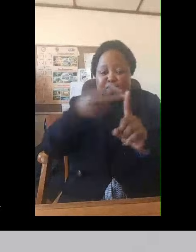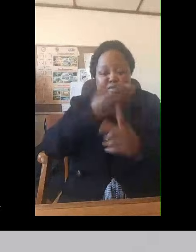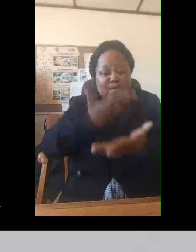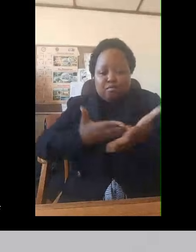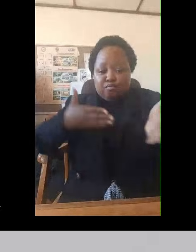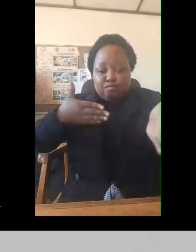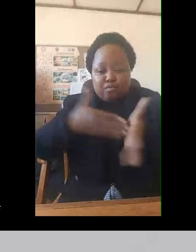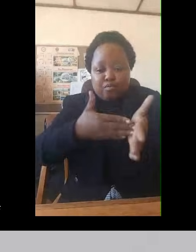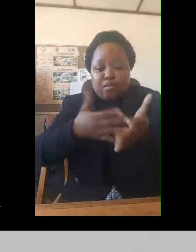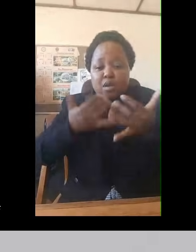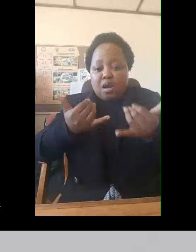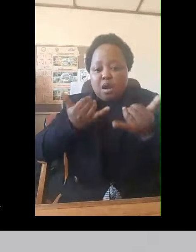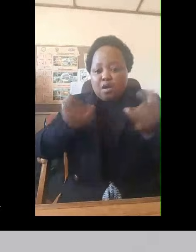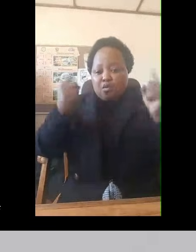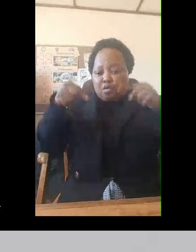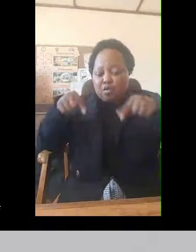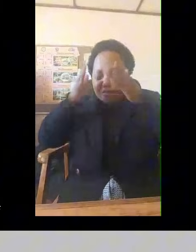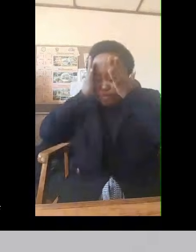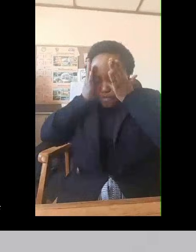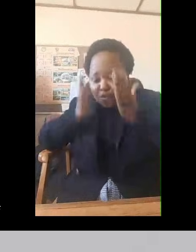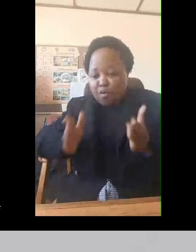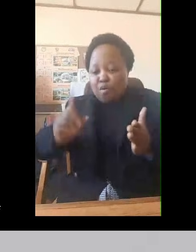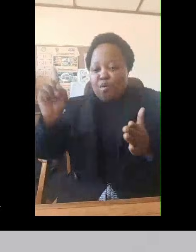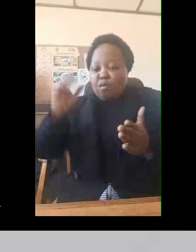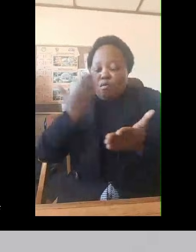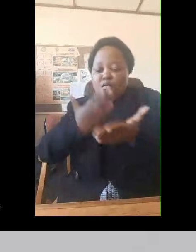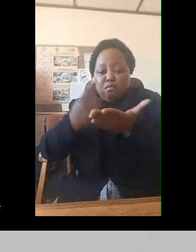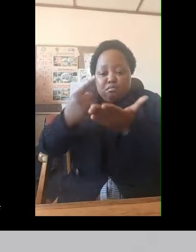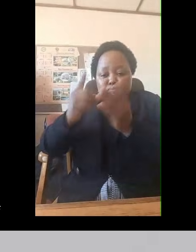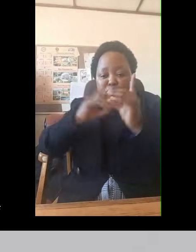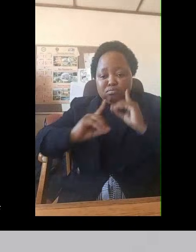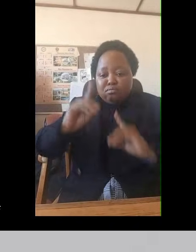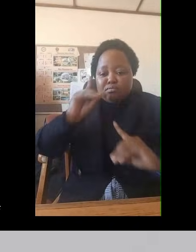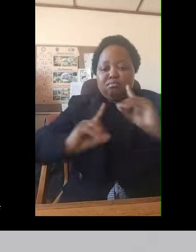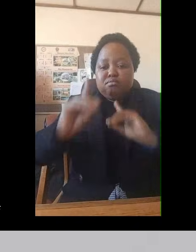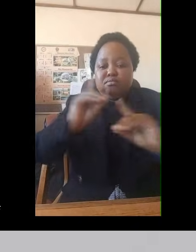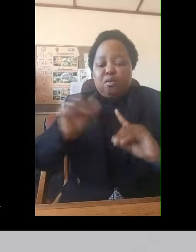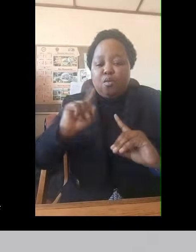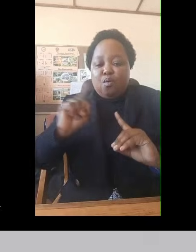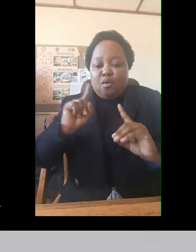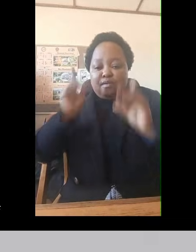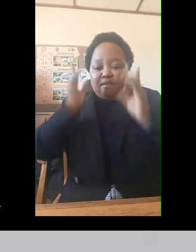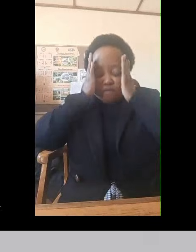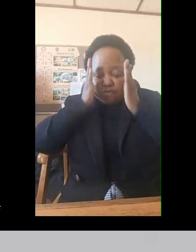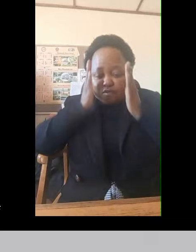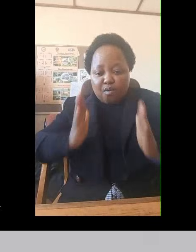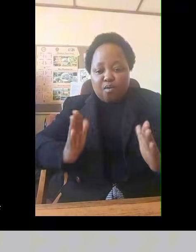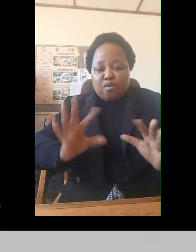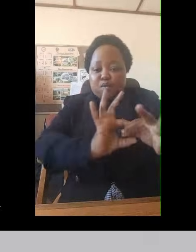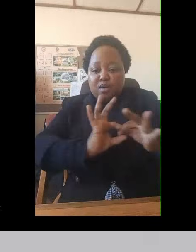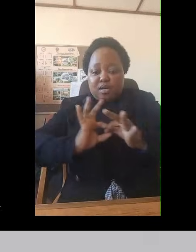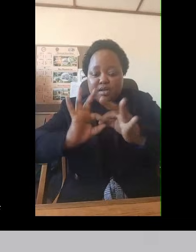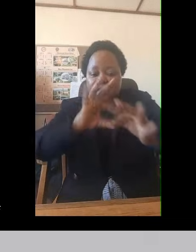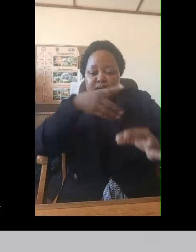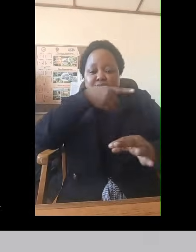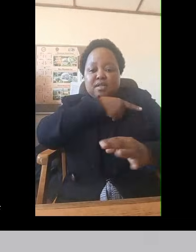of today's conversation will focus on coordinated, gender-responsive,